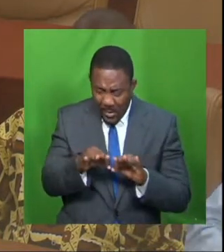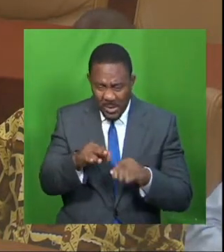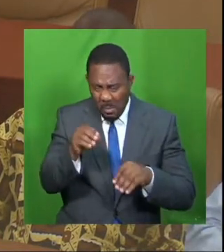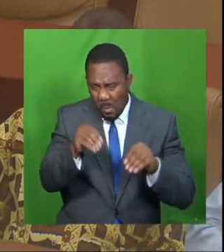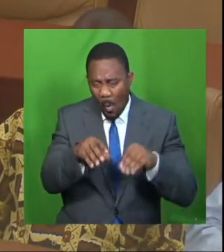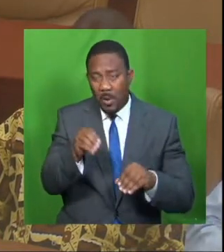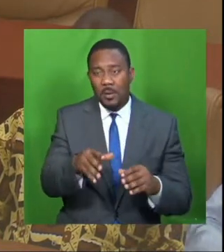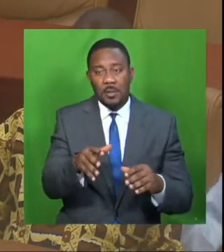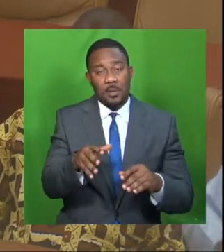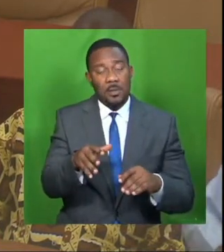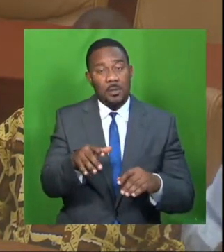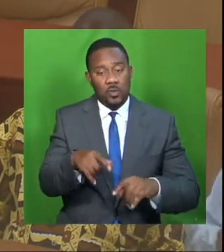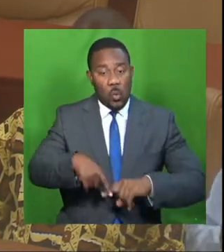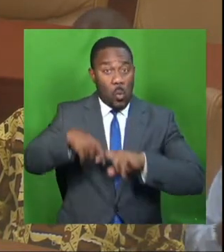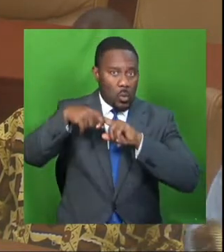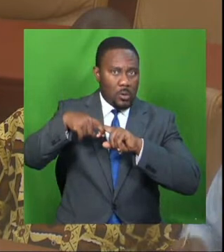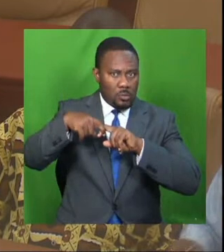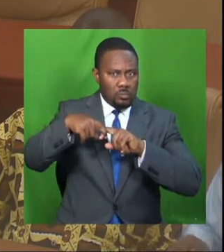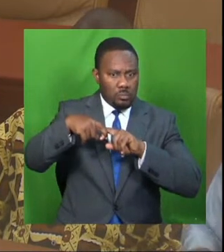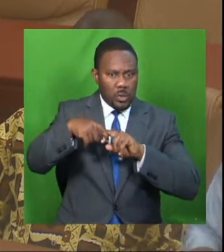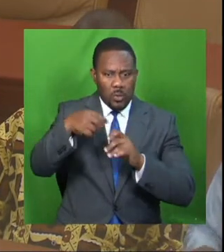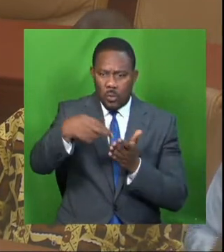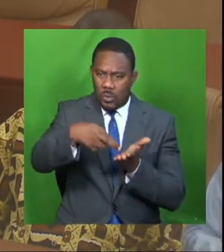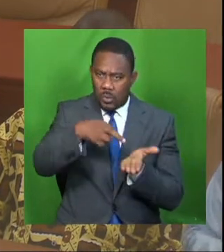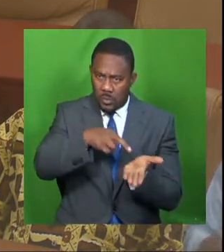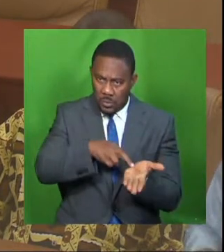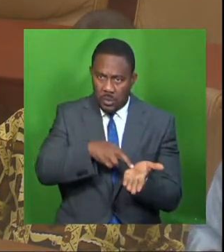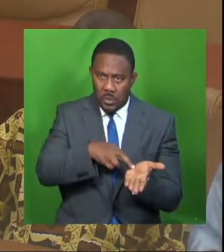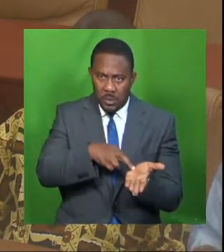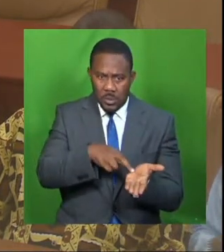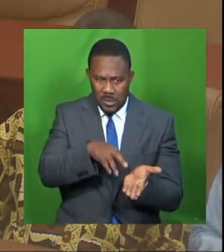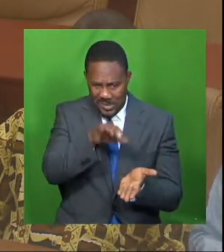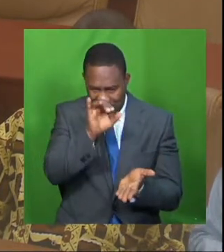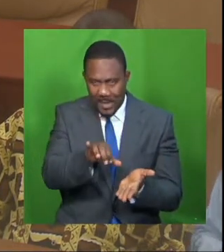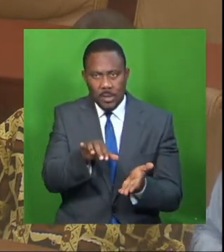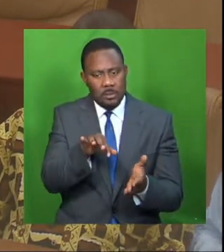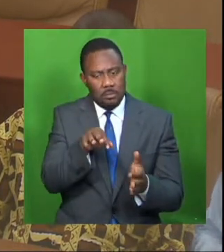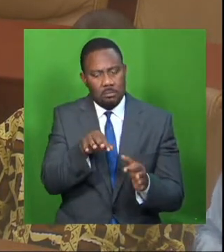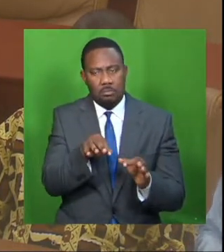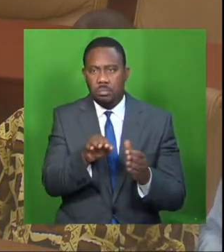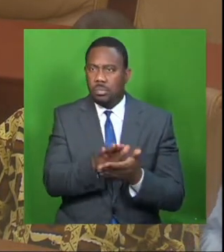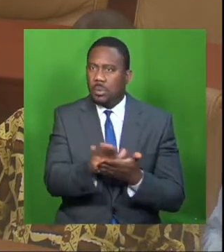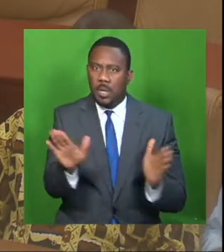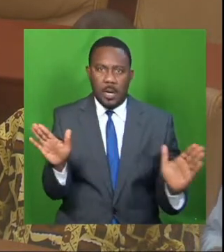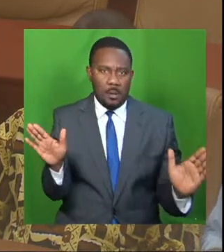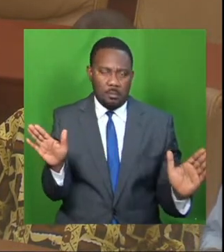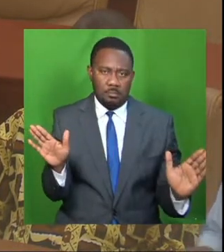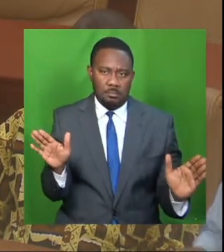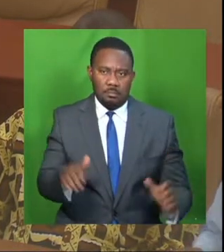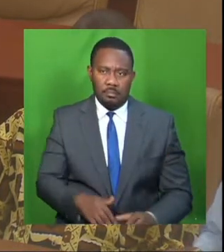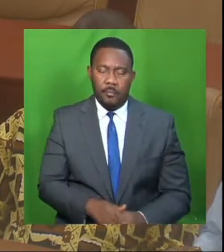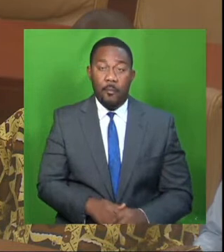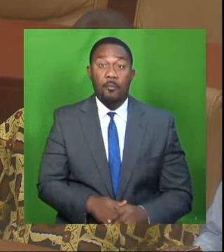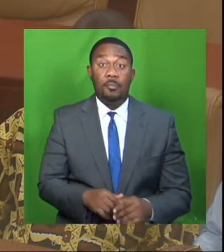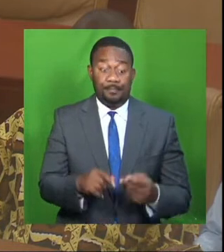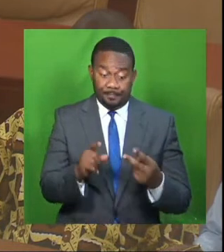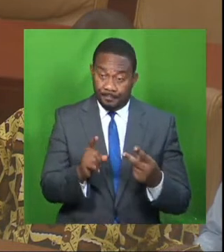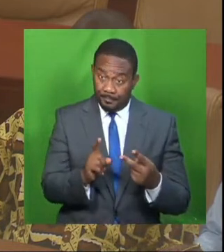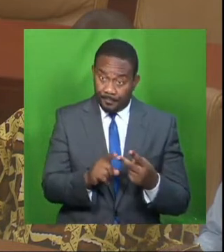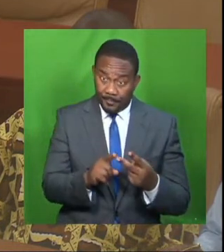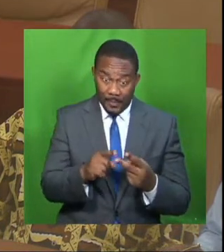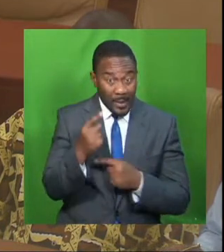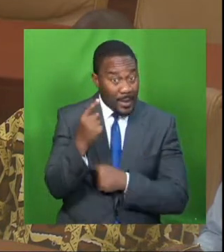oversight. If the minister is not here to answer the 16 questions, Mr. Speaker, just a statement